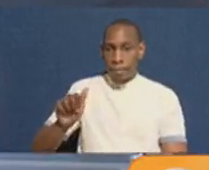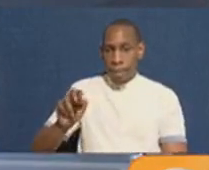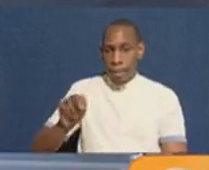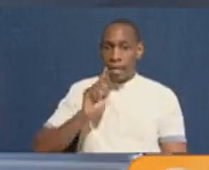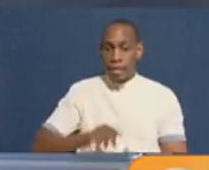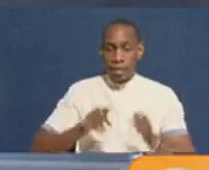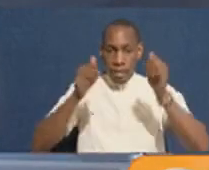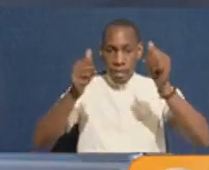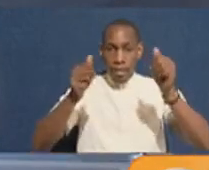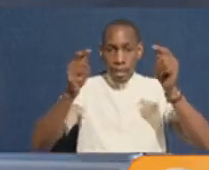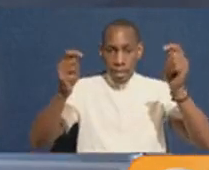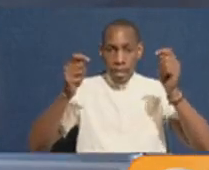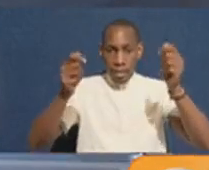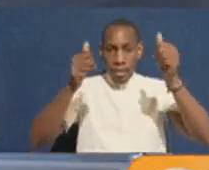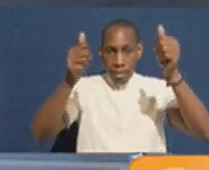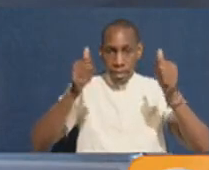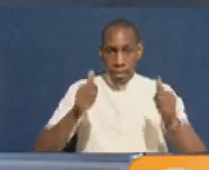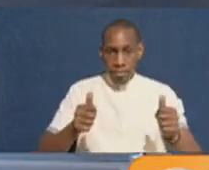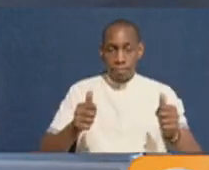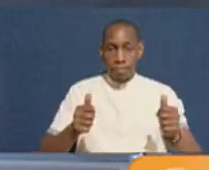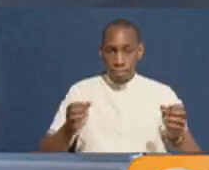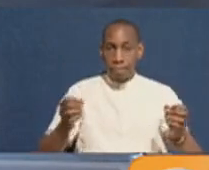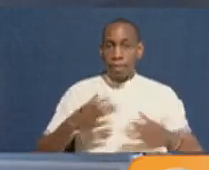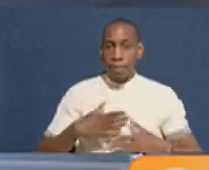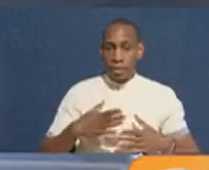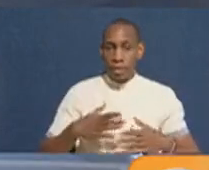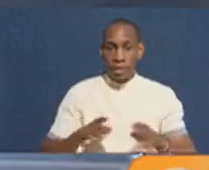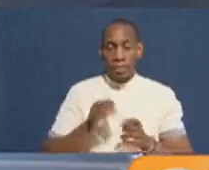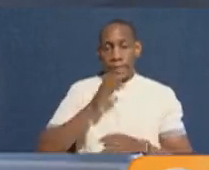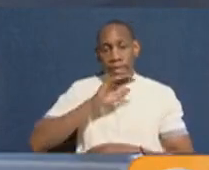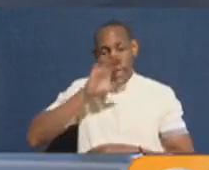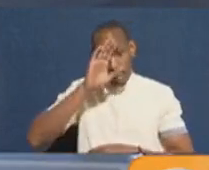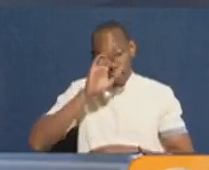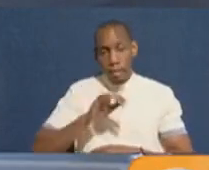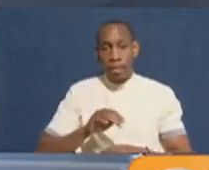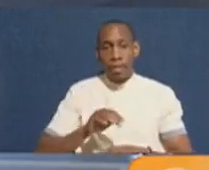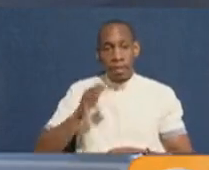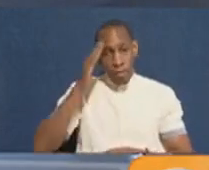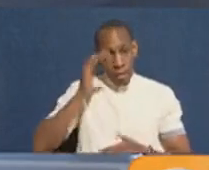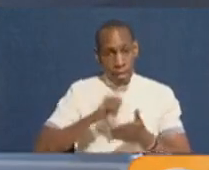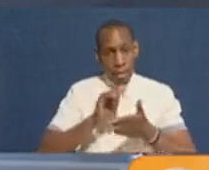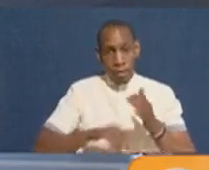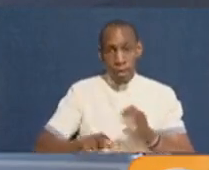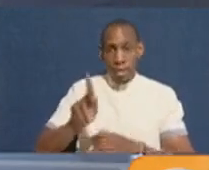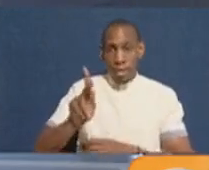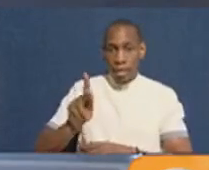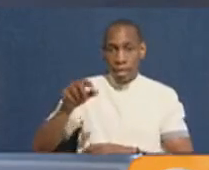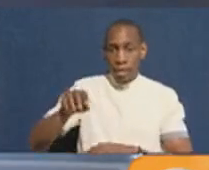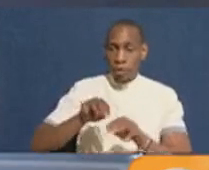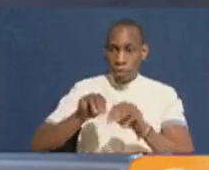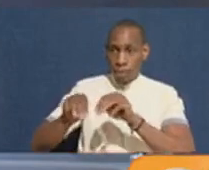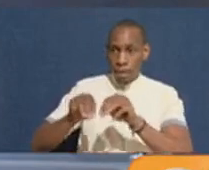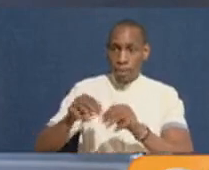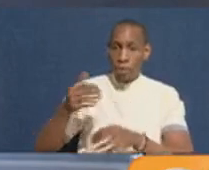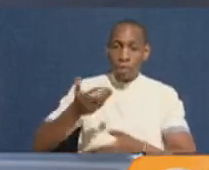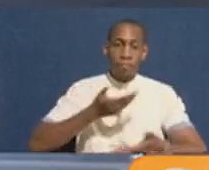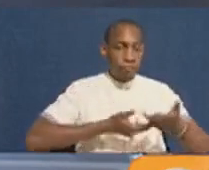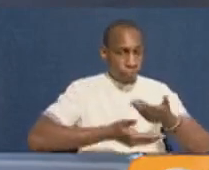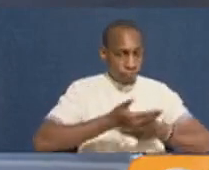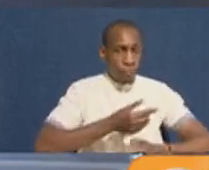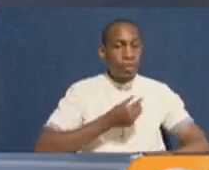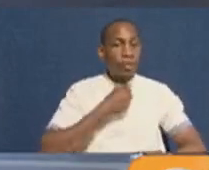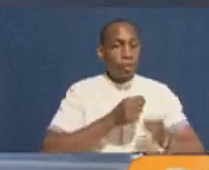the strike notice was surprising and disappointing, considering that the KQ management has always engaged